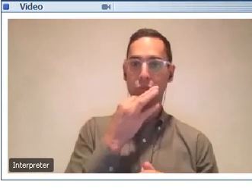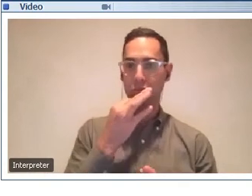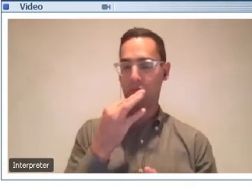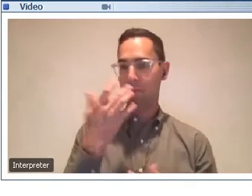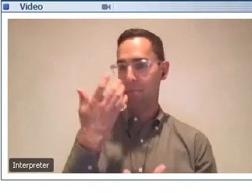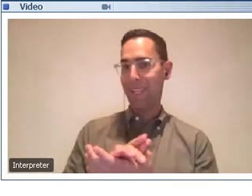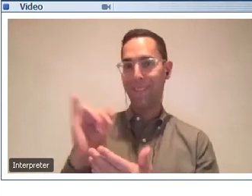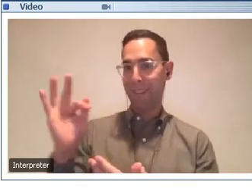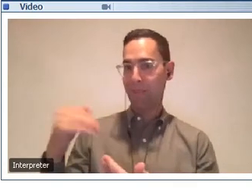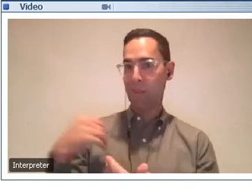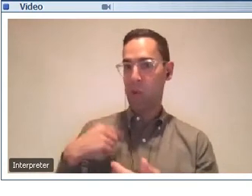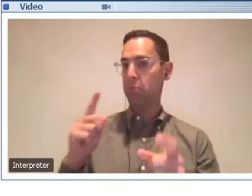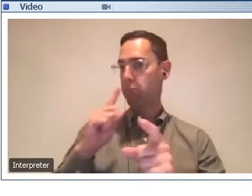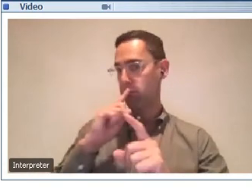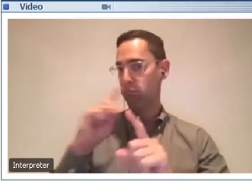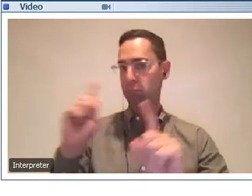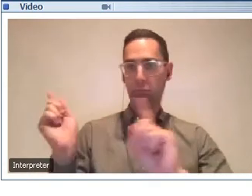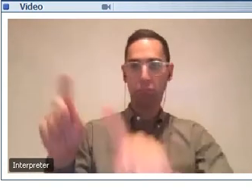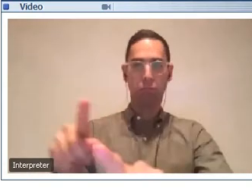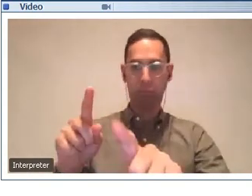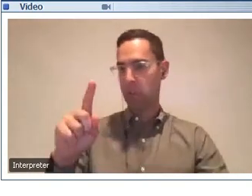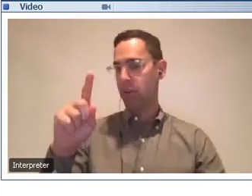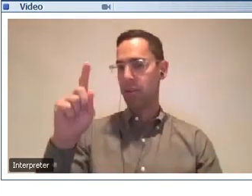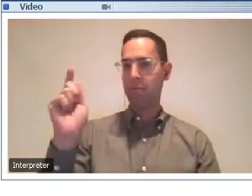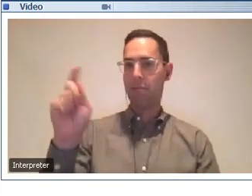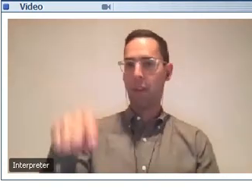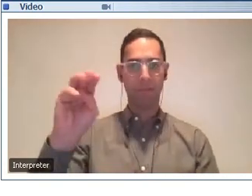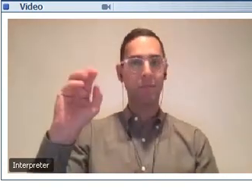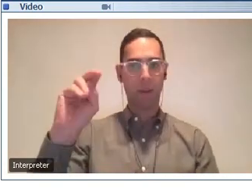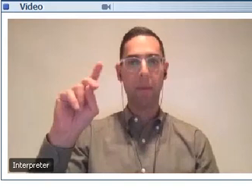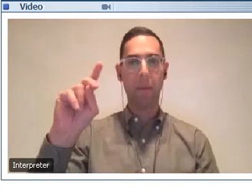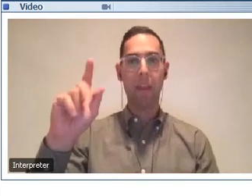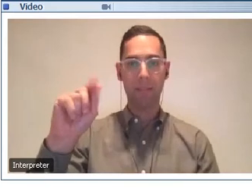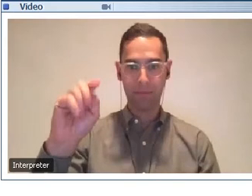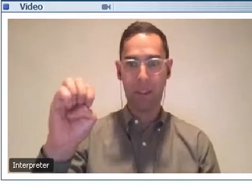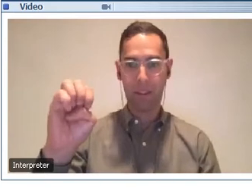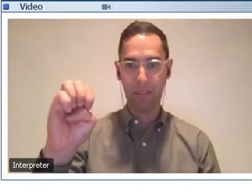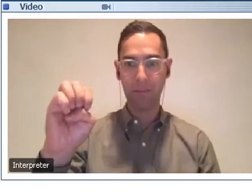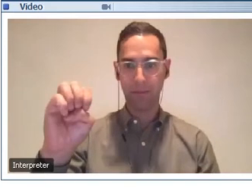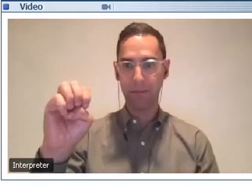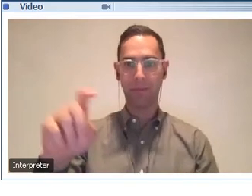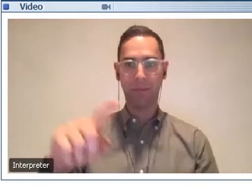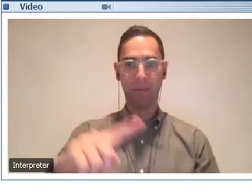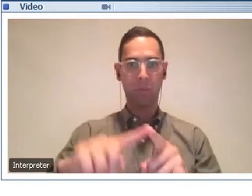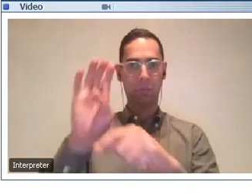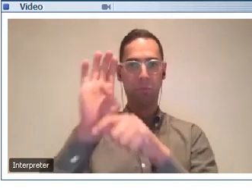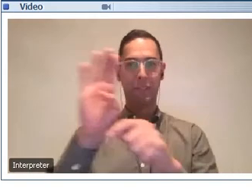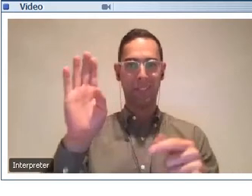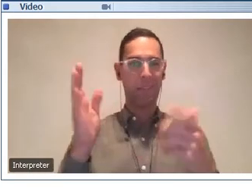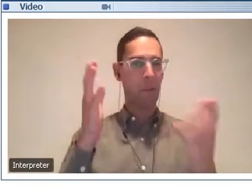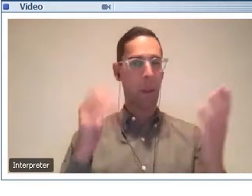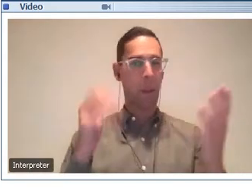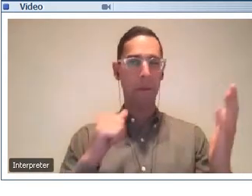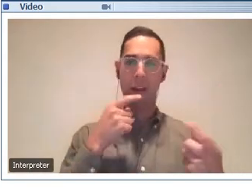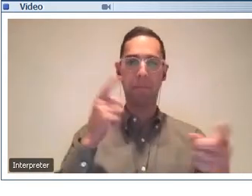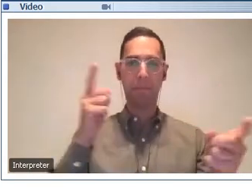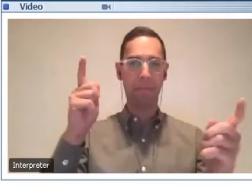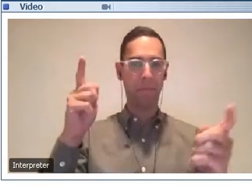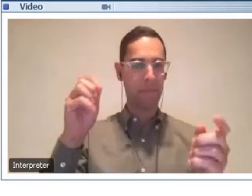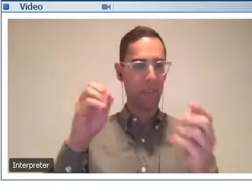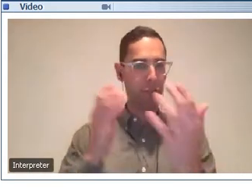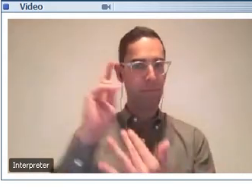isn't going to either be politically feasible or the best way to administer and operate this kind of